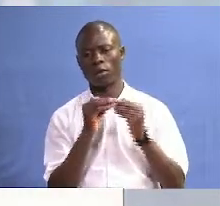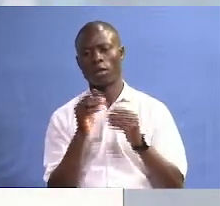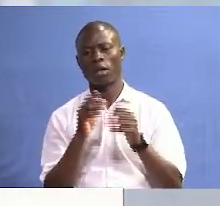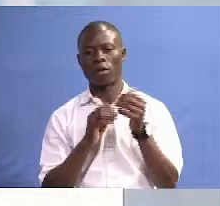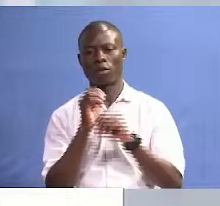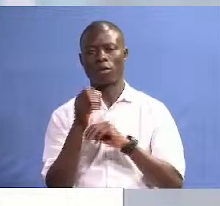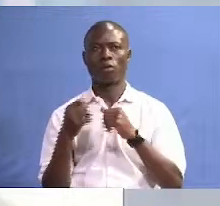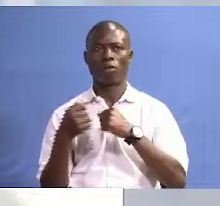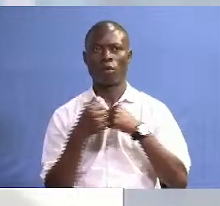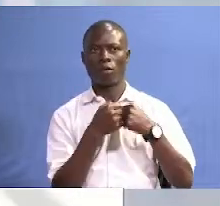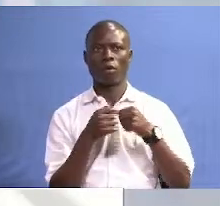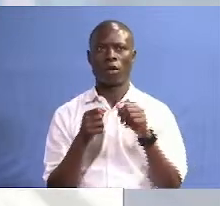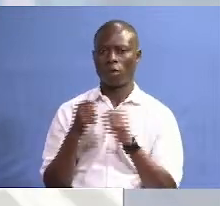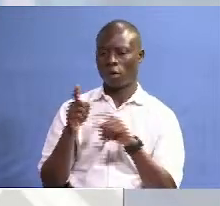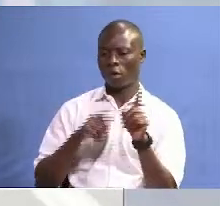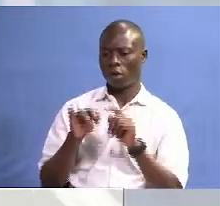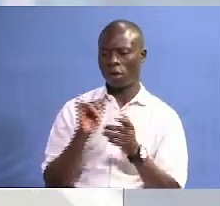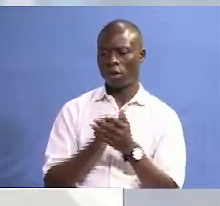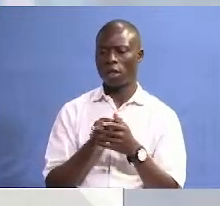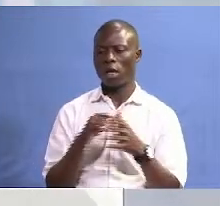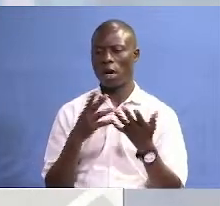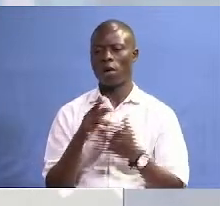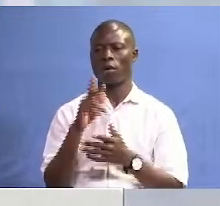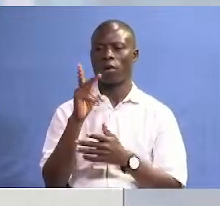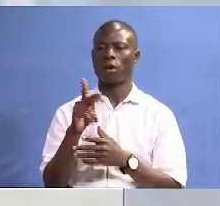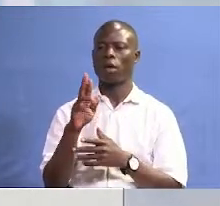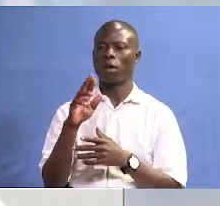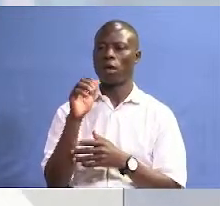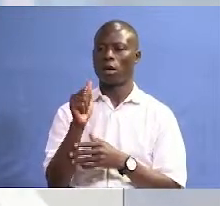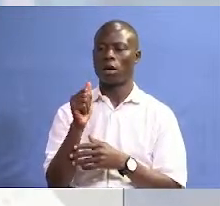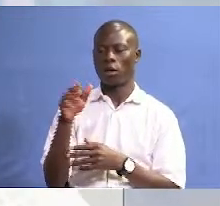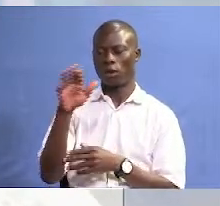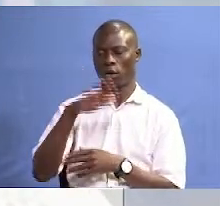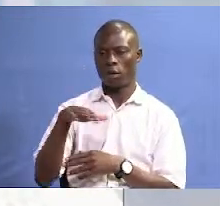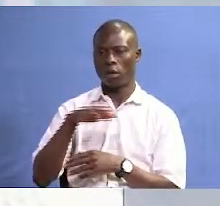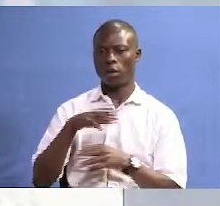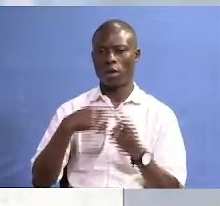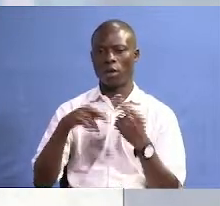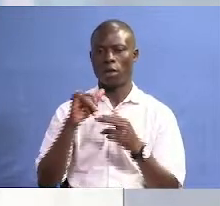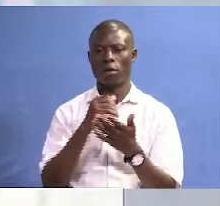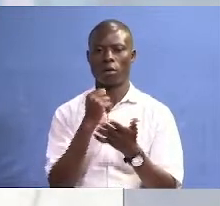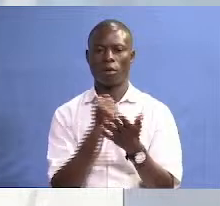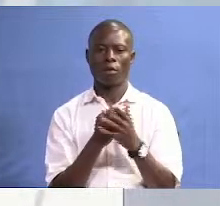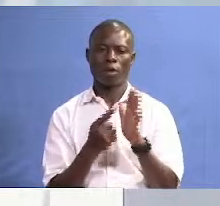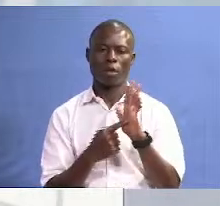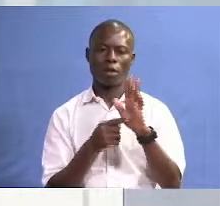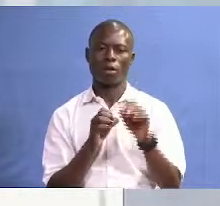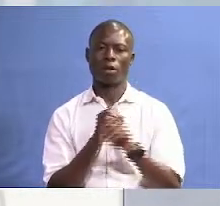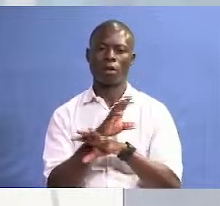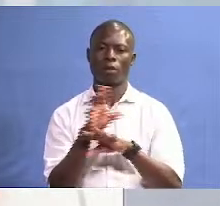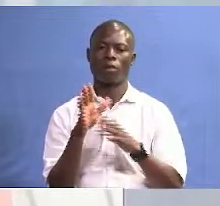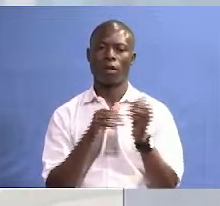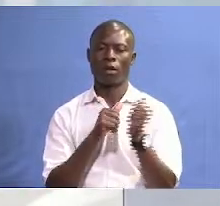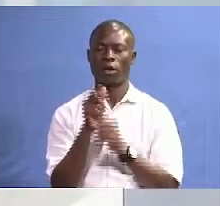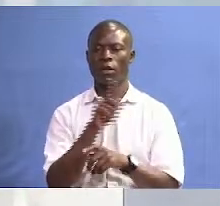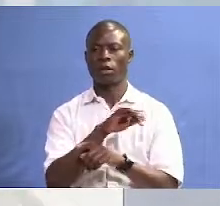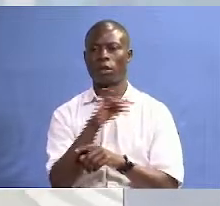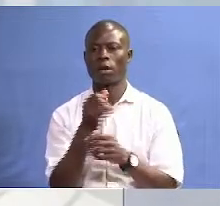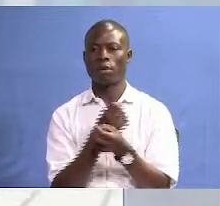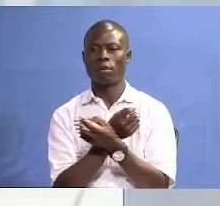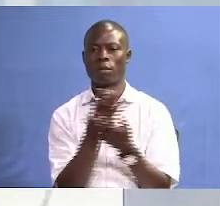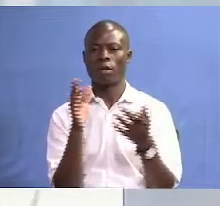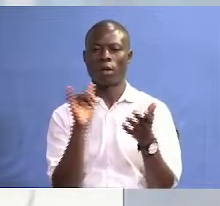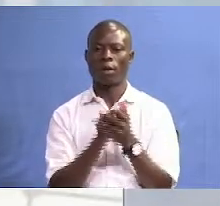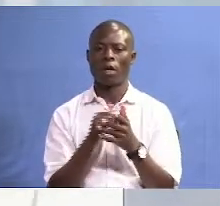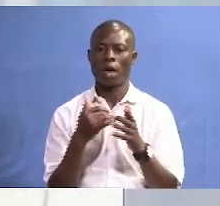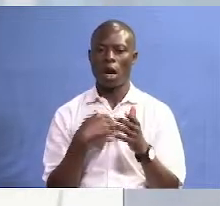This follows the vandalism of KRA Northern Region offices and widespread destructions. Authorities have